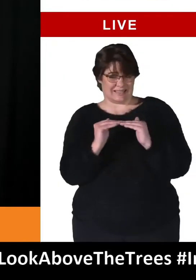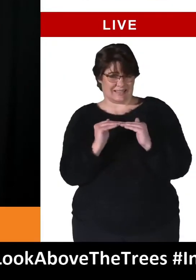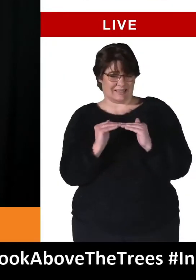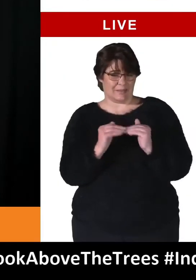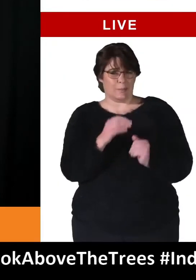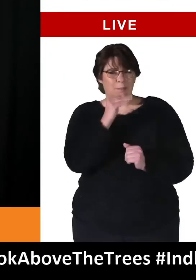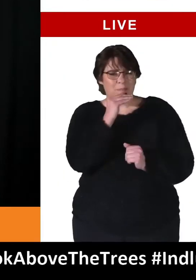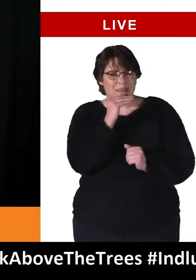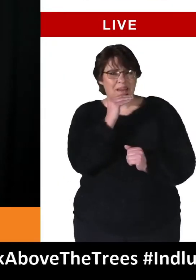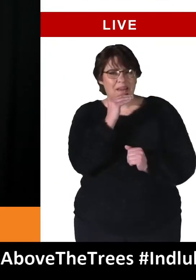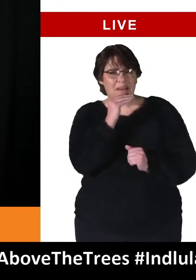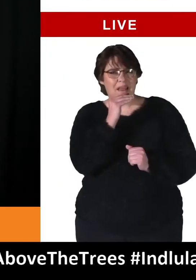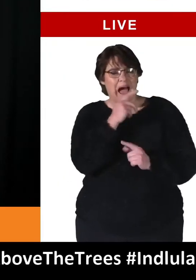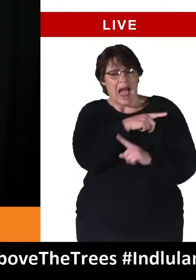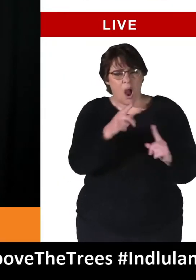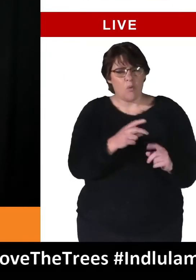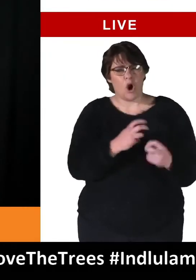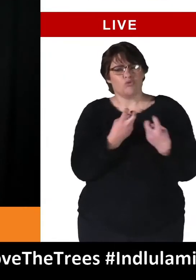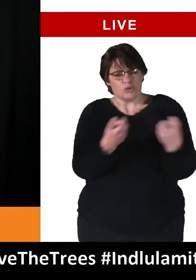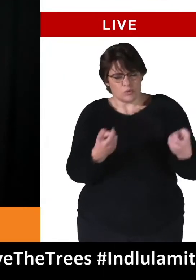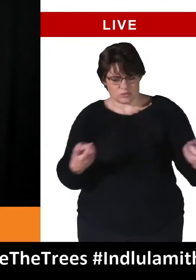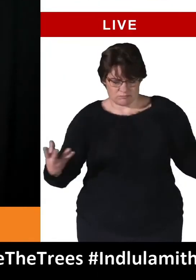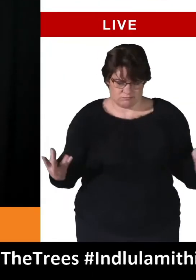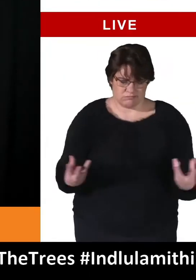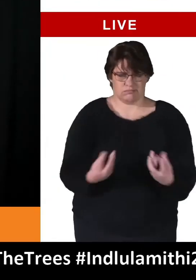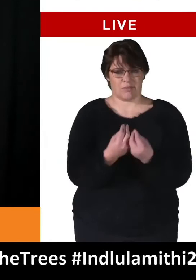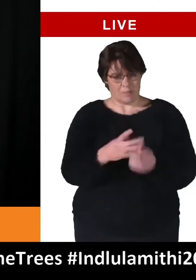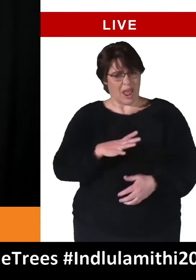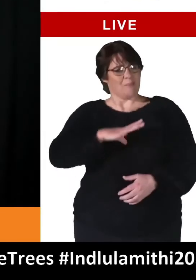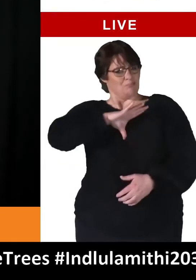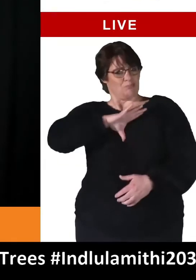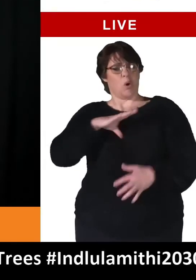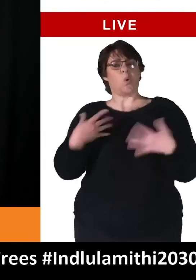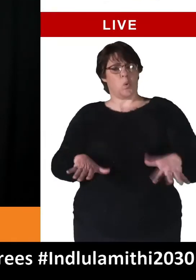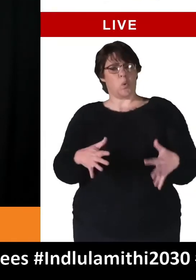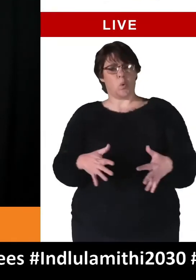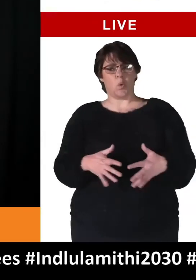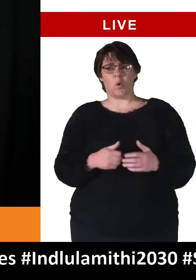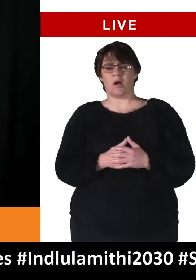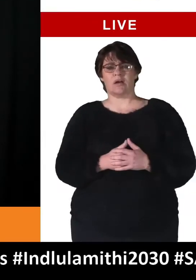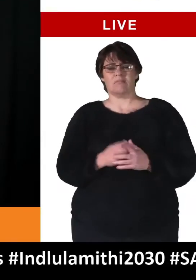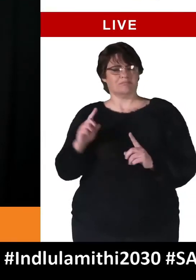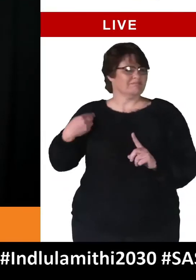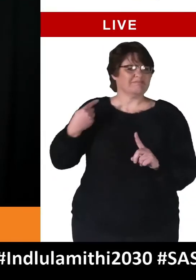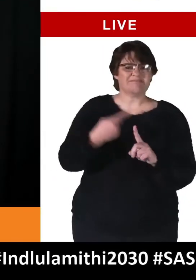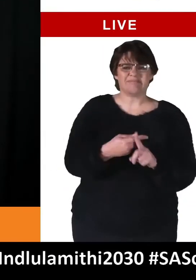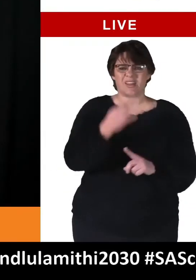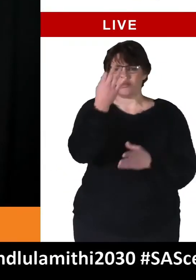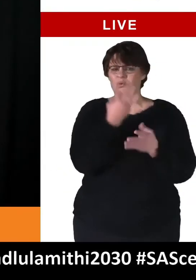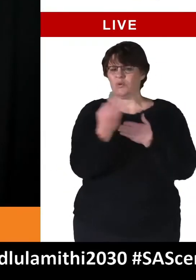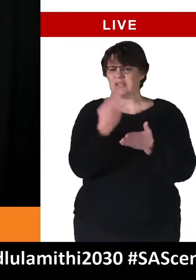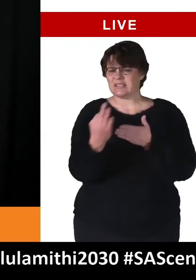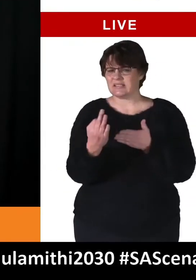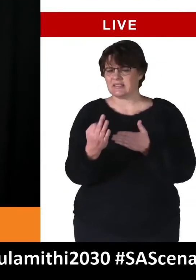we need to pull up all our resources. I've been quite impressed, Dr. Fikeni, over the last 3 weeks,